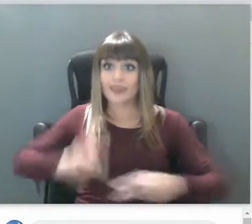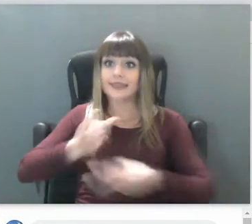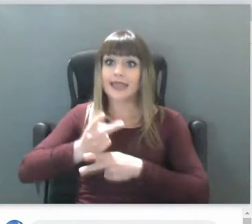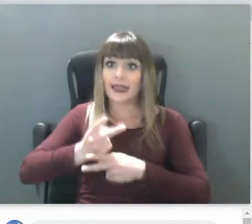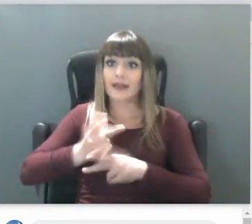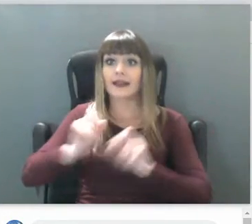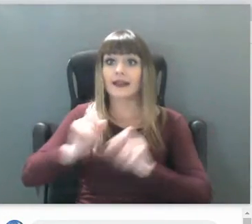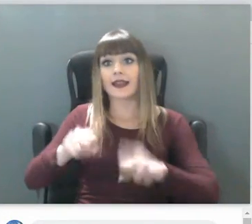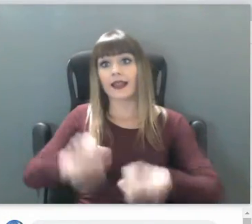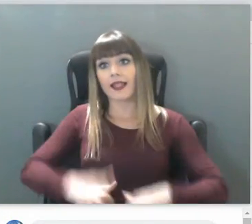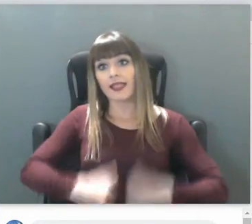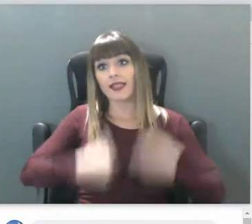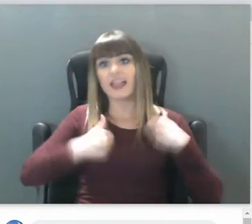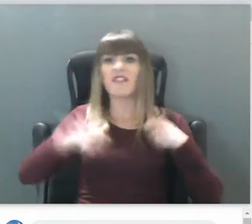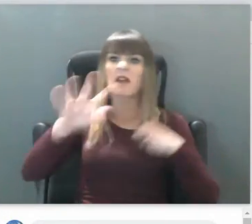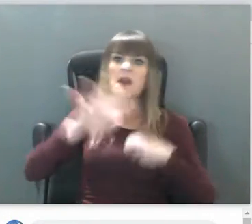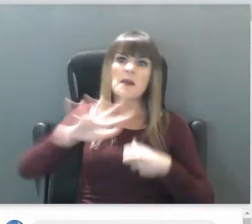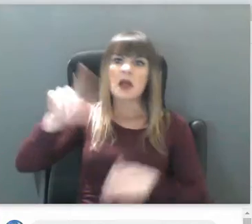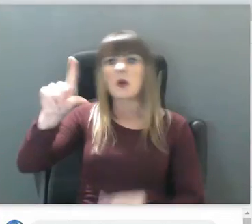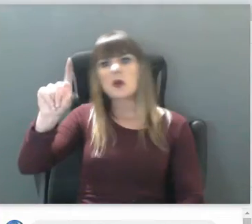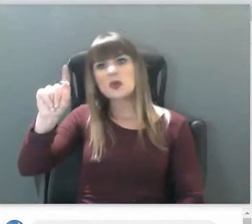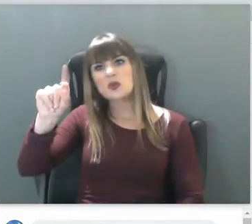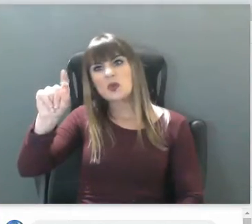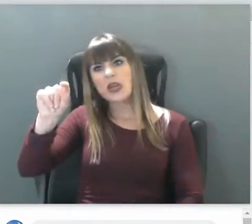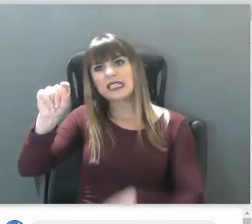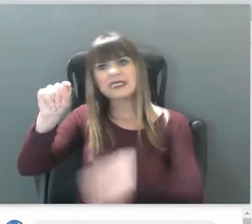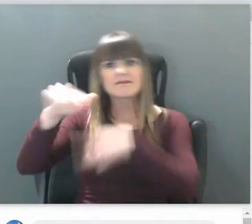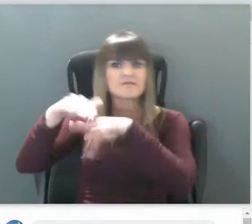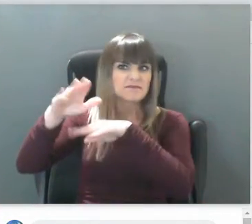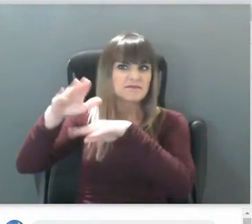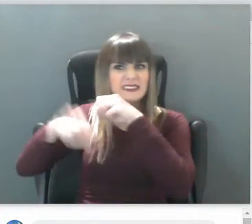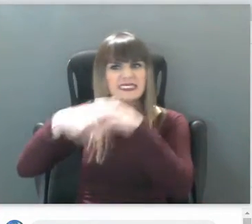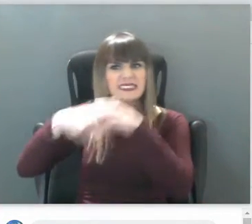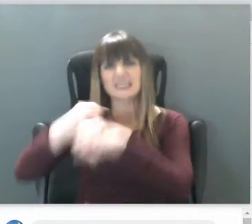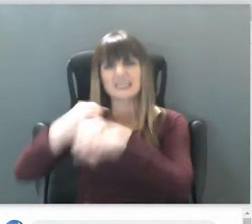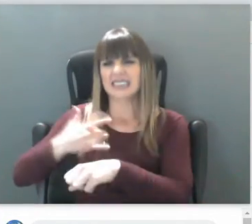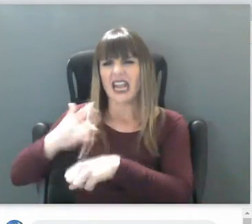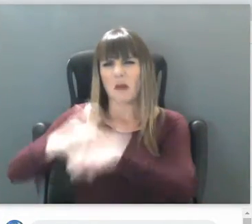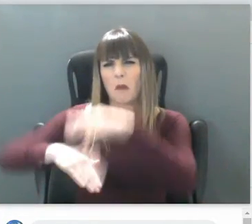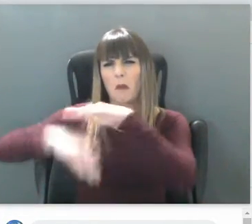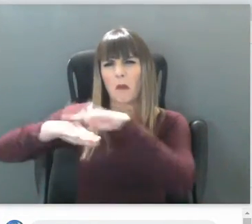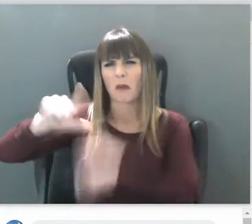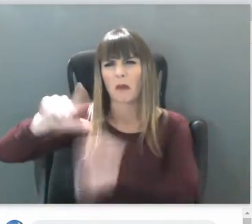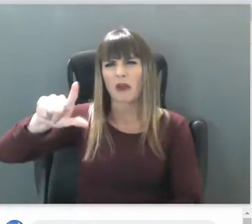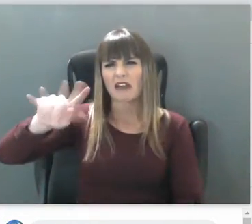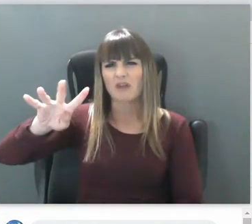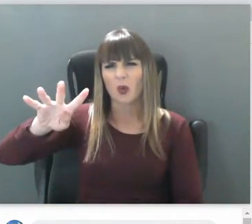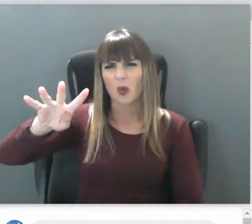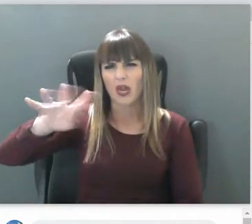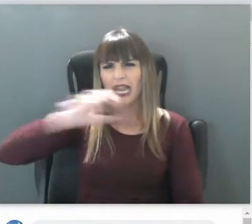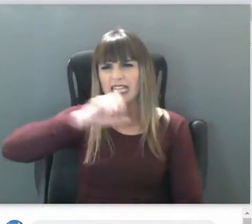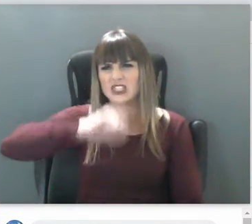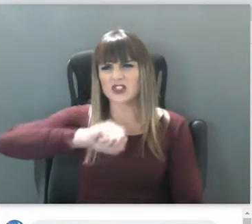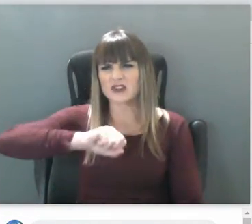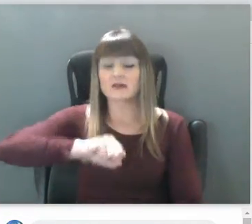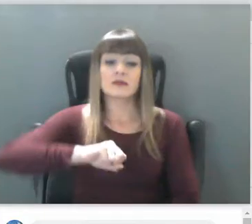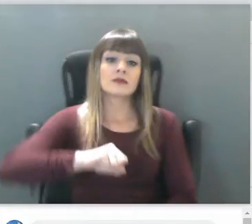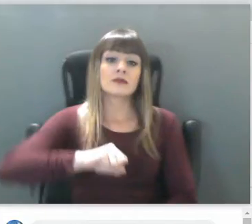a little over that, just like Blanche here, usually 24, I think. And then in the wild, it's usually half